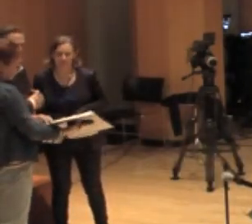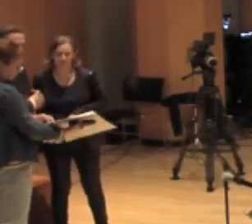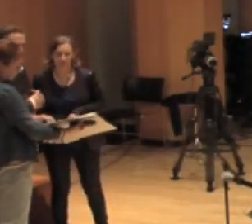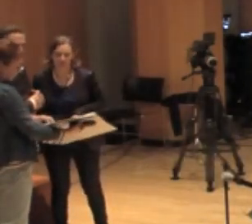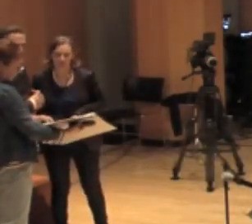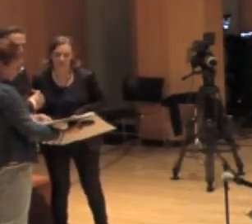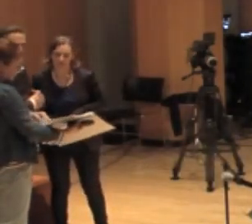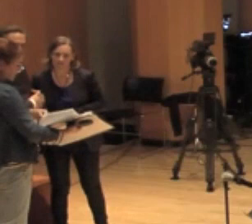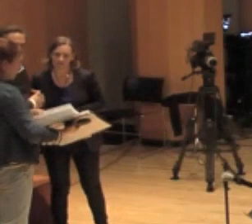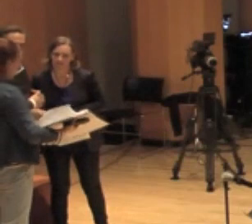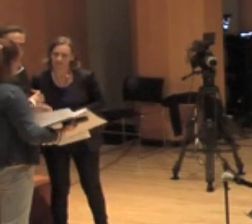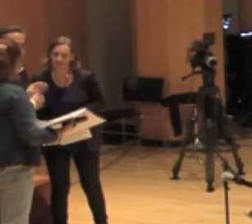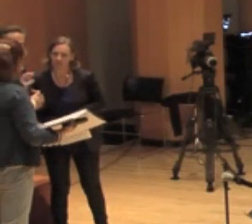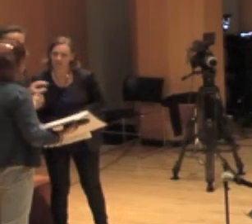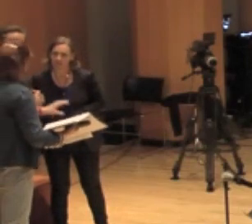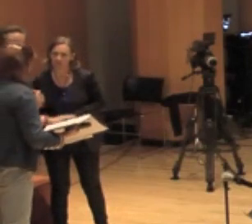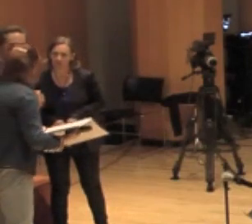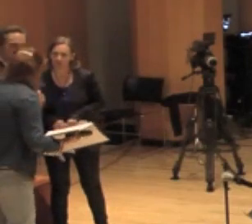e